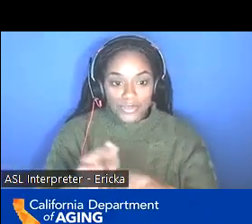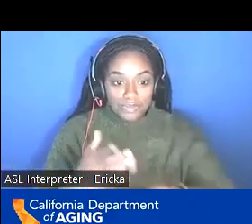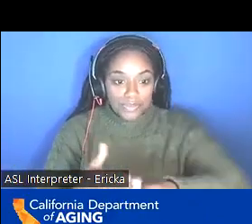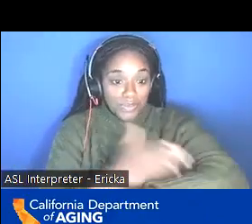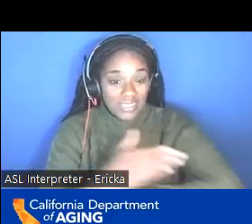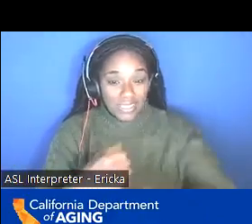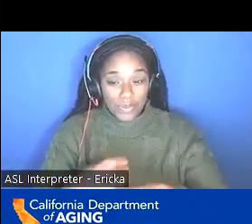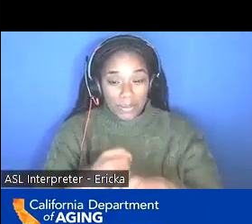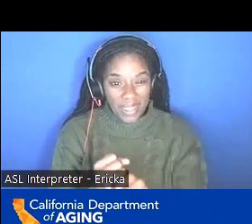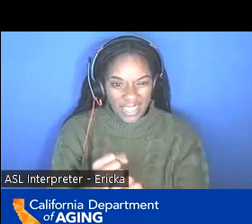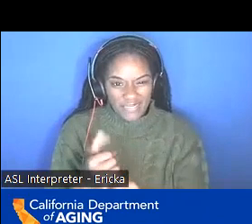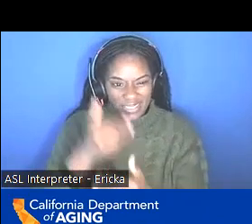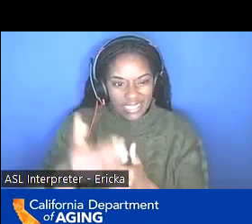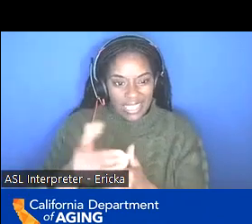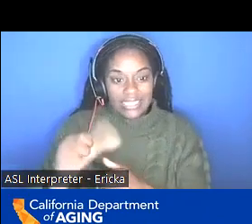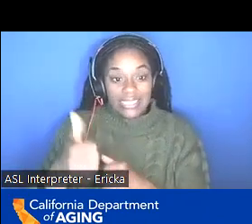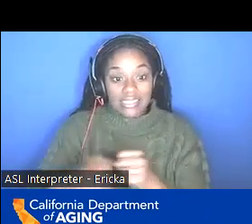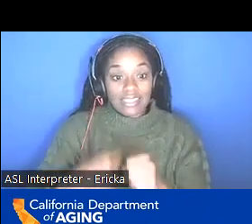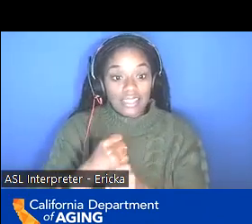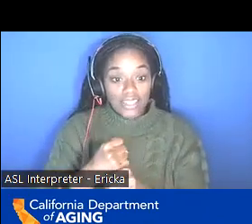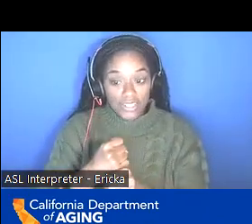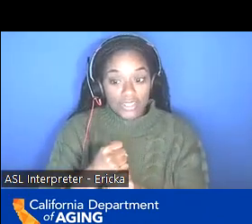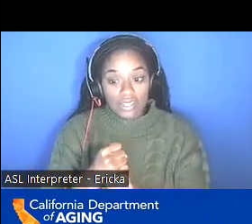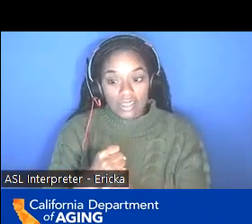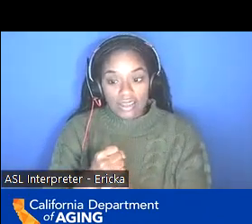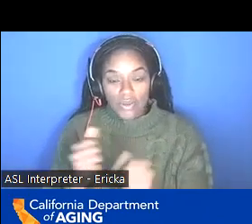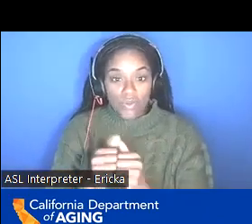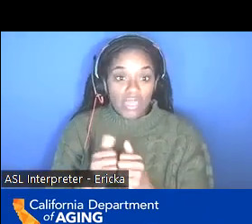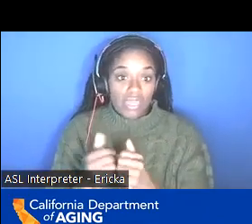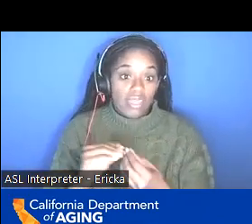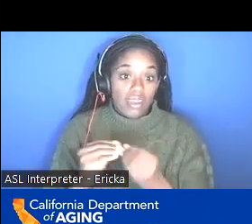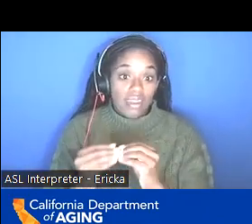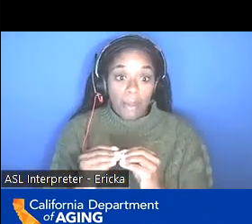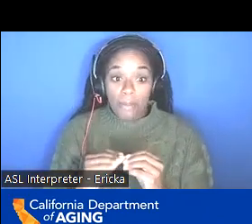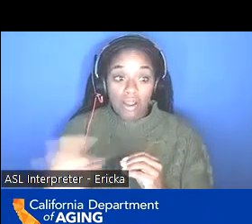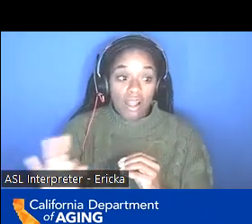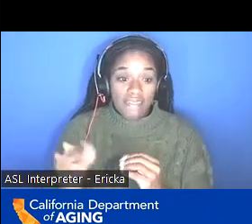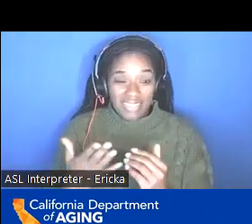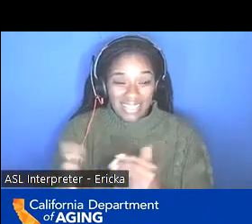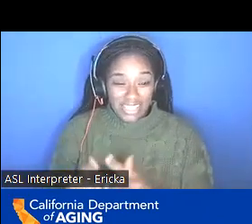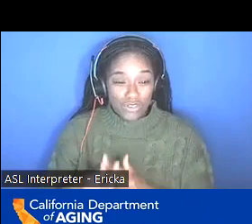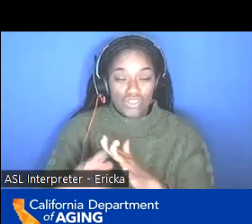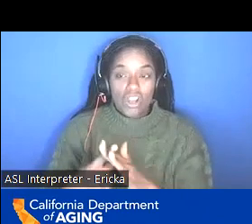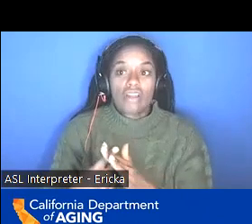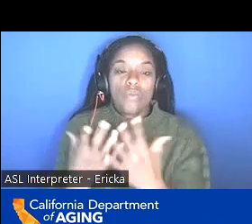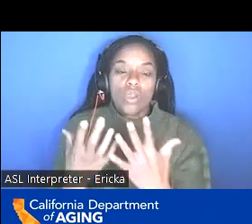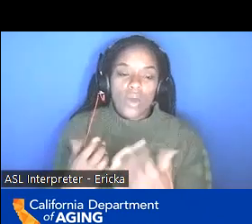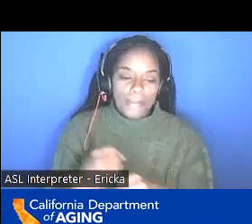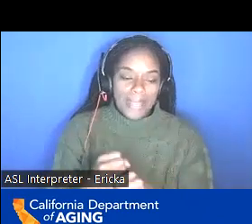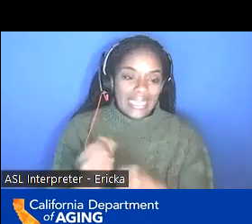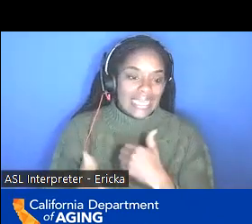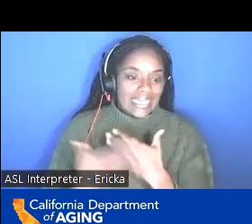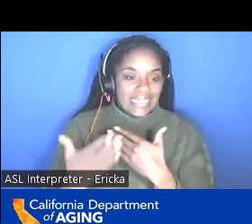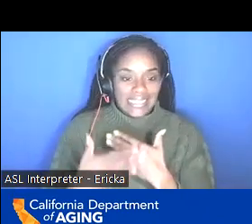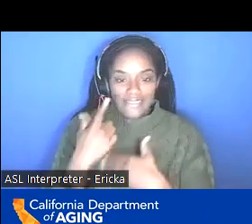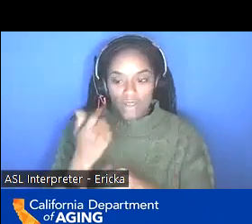making over these 10 years. And with the magnitude, the number of initiatives we have, we'd like to make it easy for everyone to just